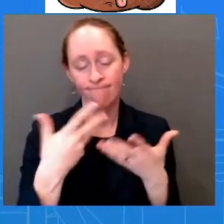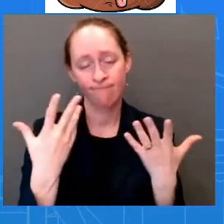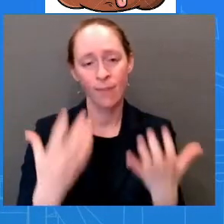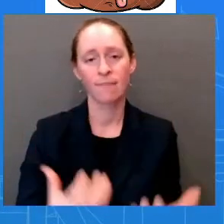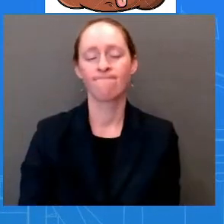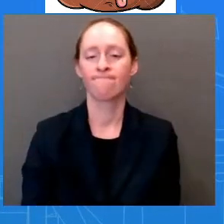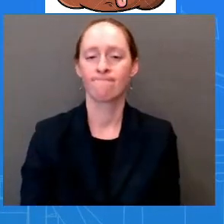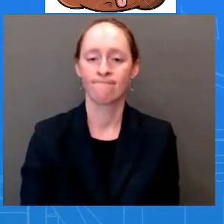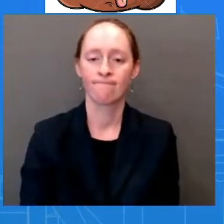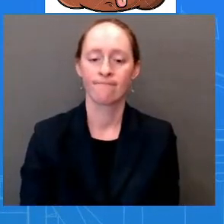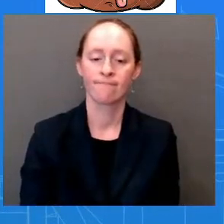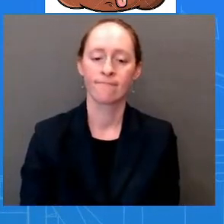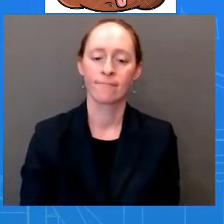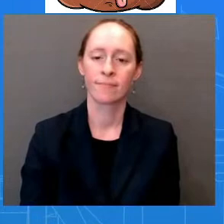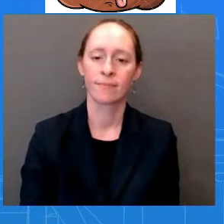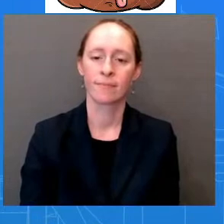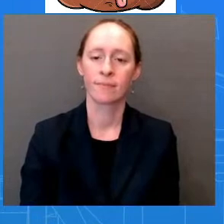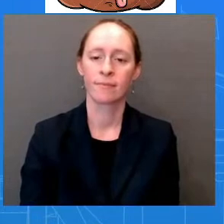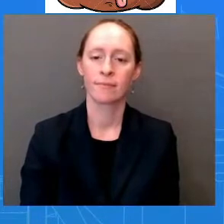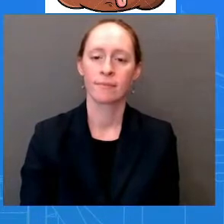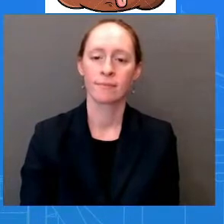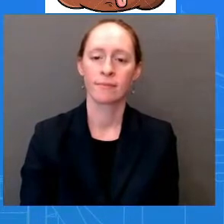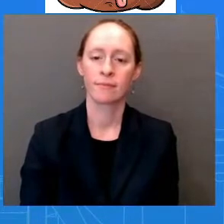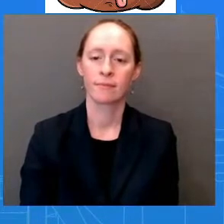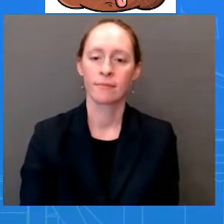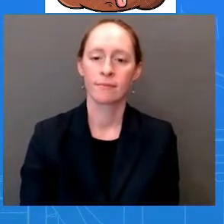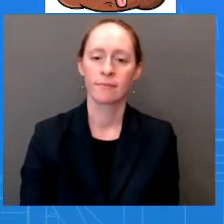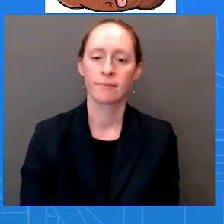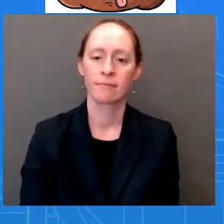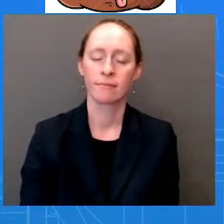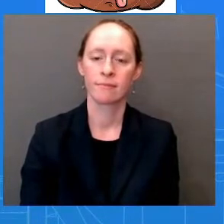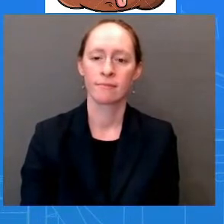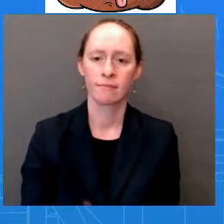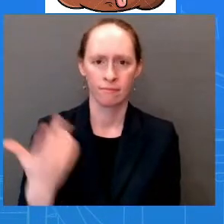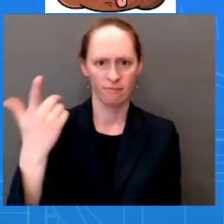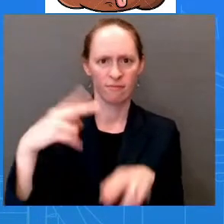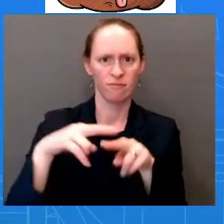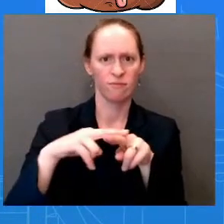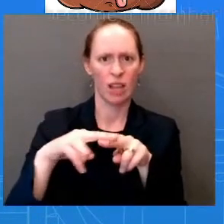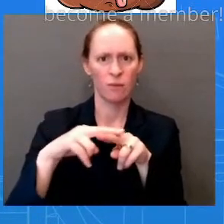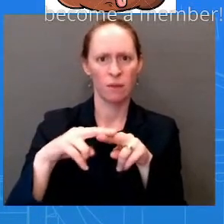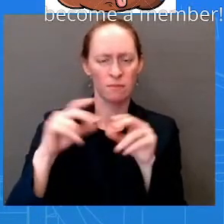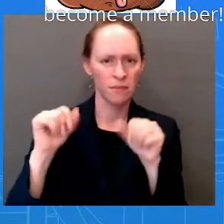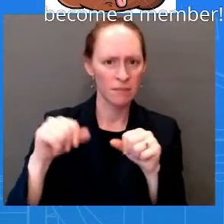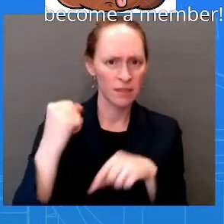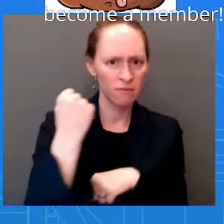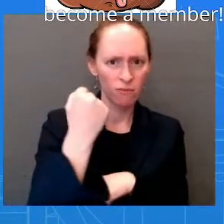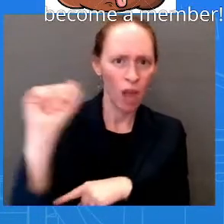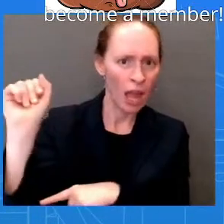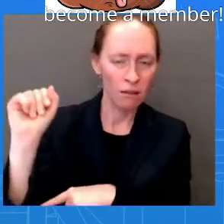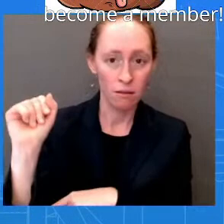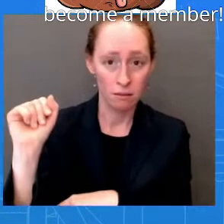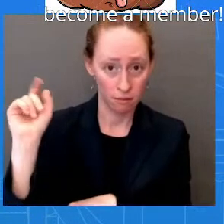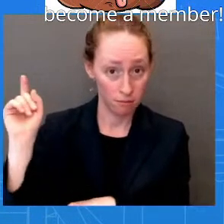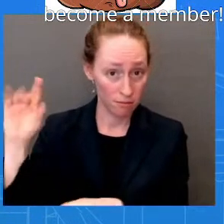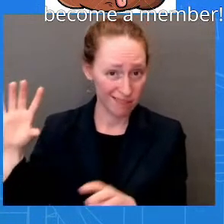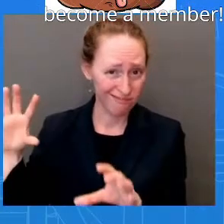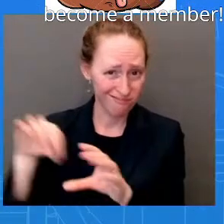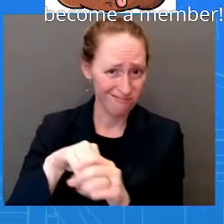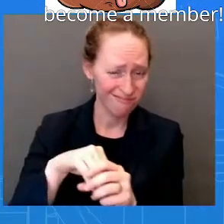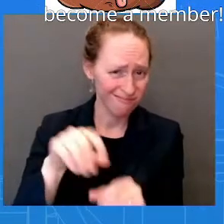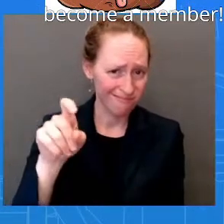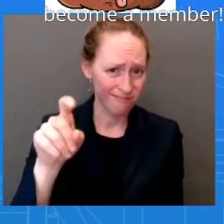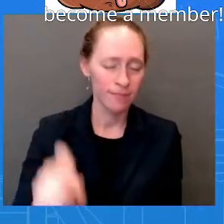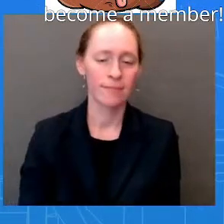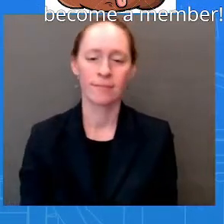potential rail strike? Is the president talking to any of the parties? So just a couple of things on that that I want to say just at the top,